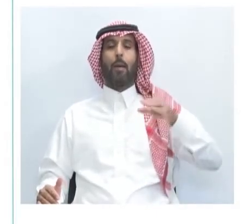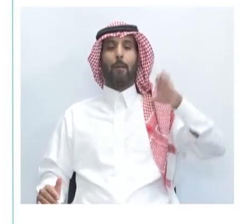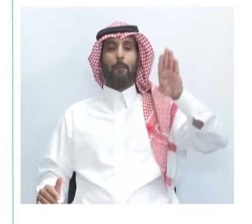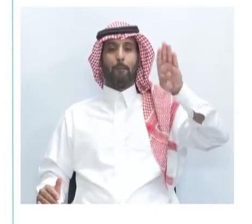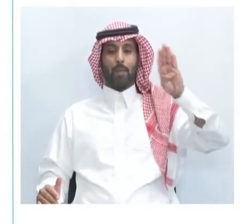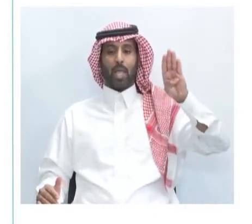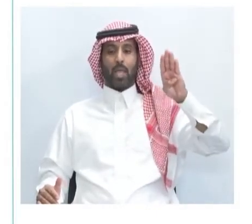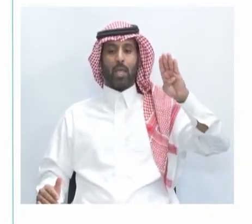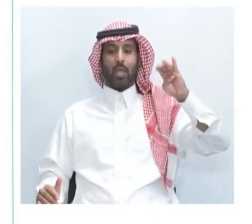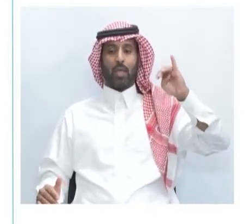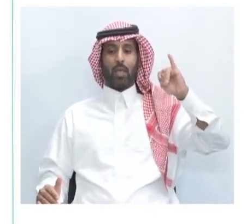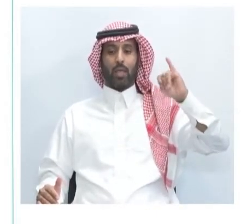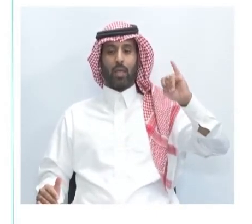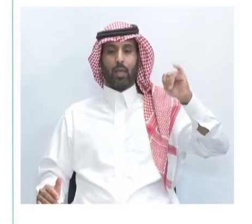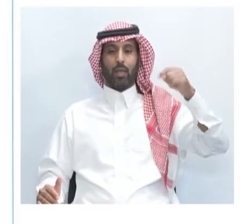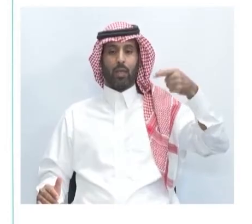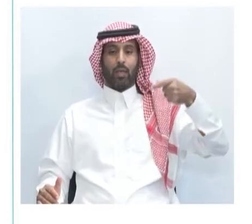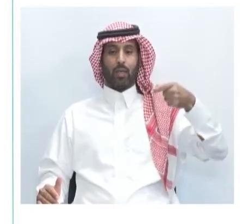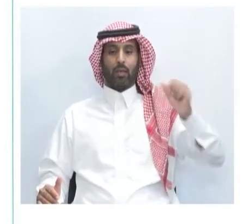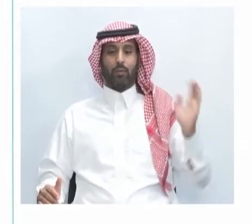big.